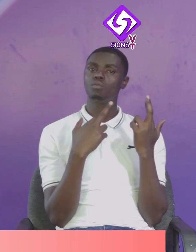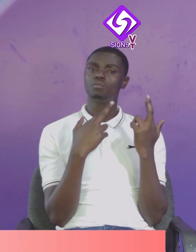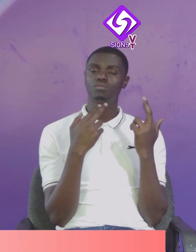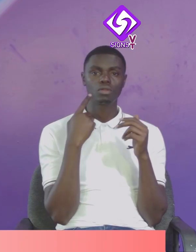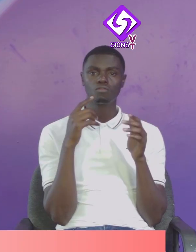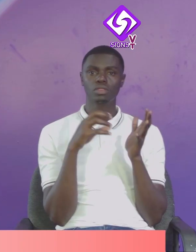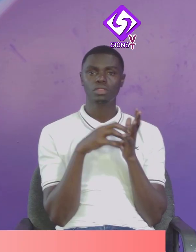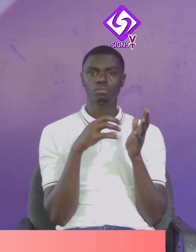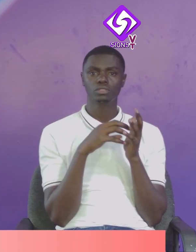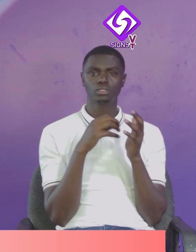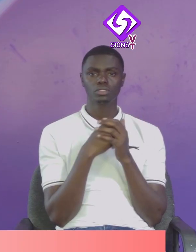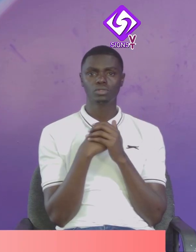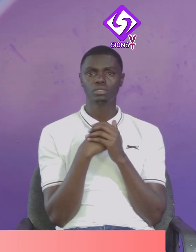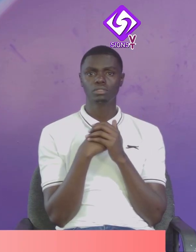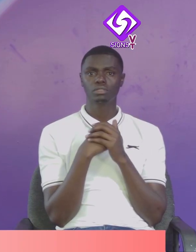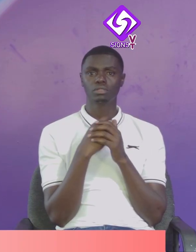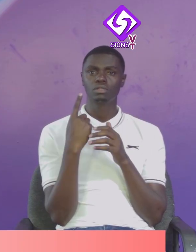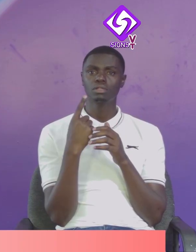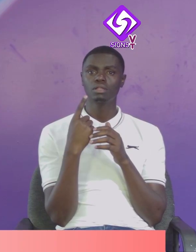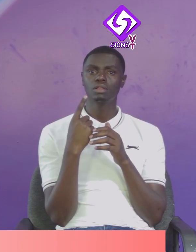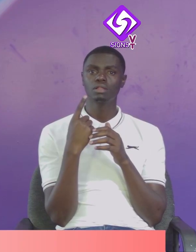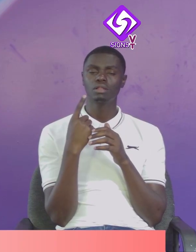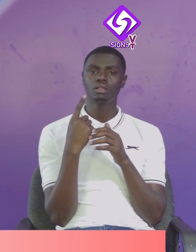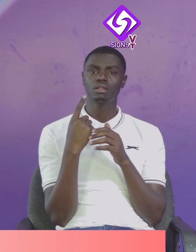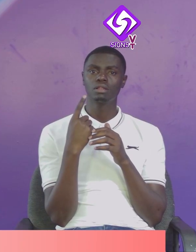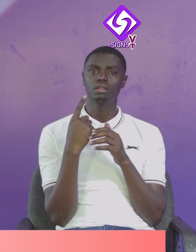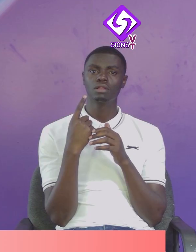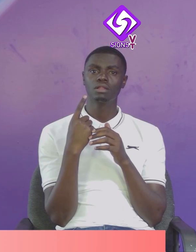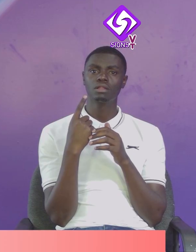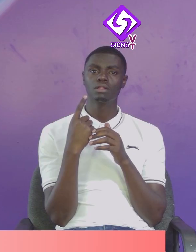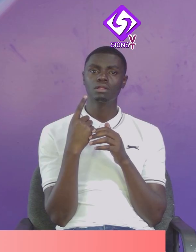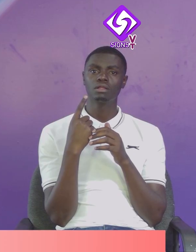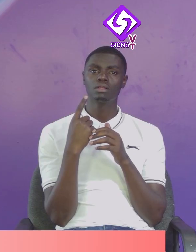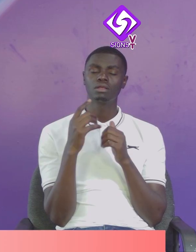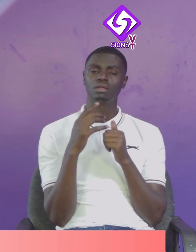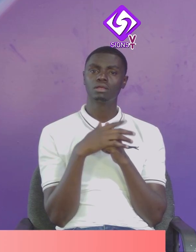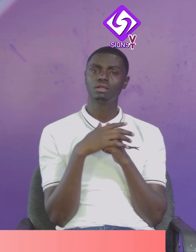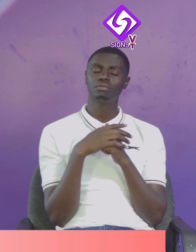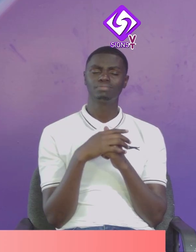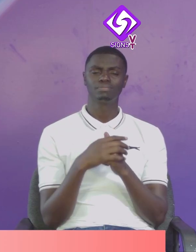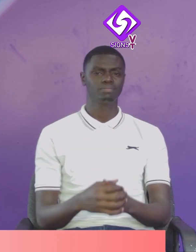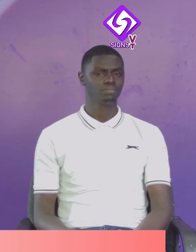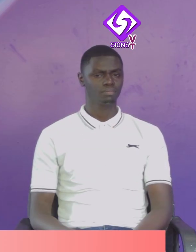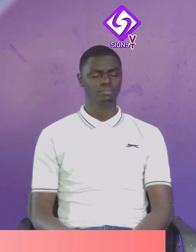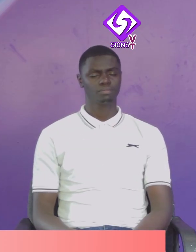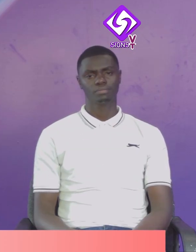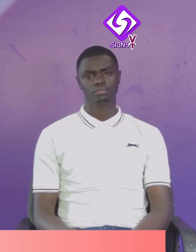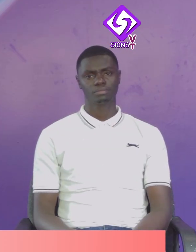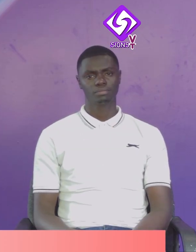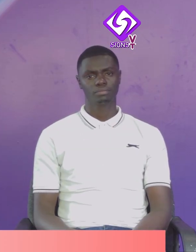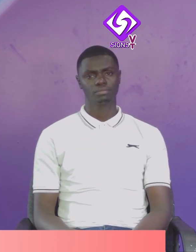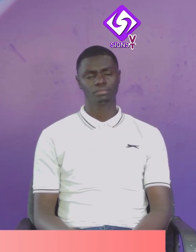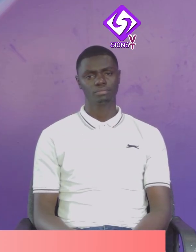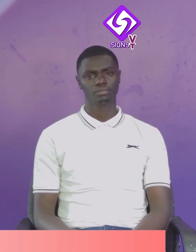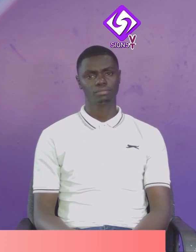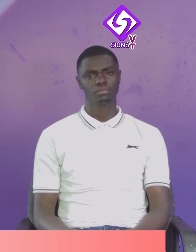And one might imagine that when they play next, because they're playing Bandari next, and Bandari are 15th on the table with